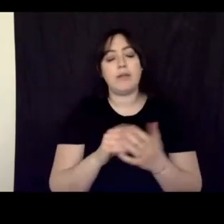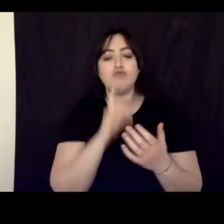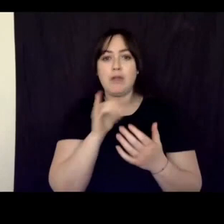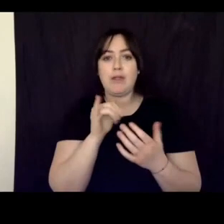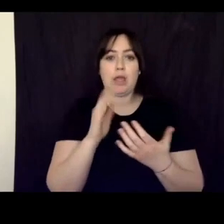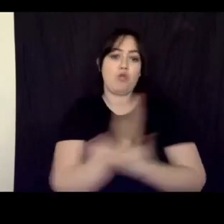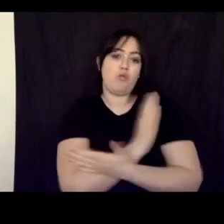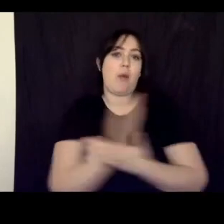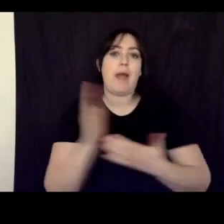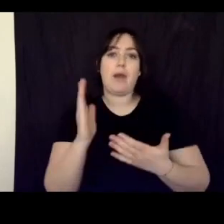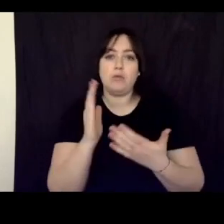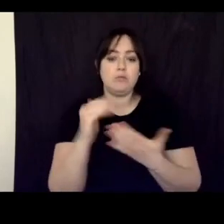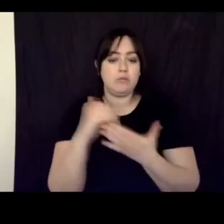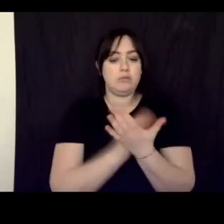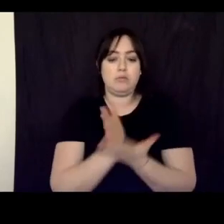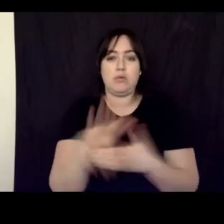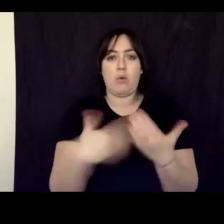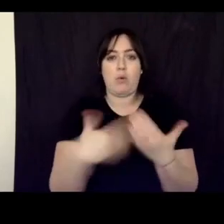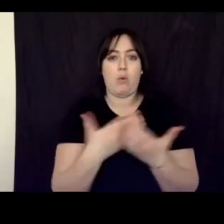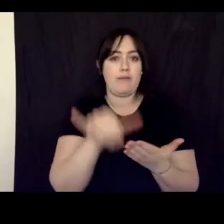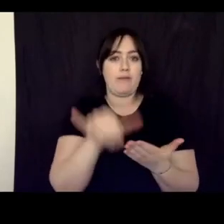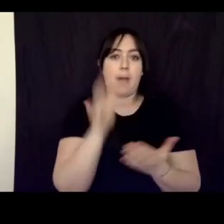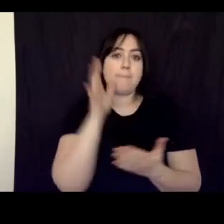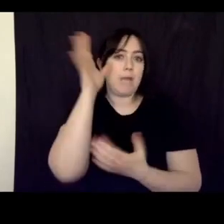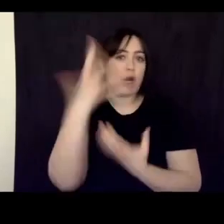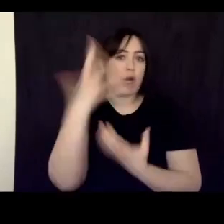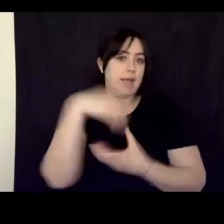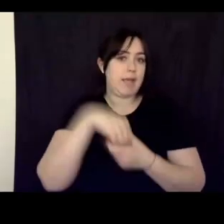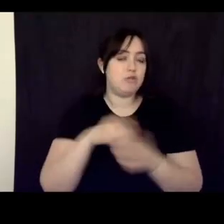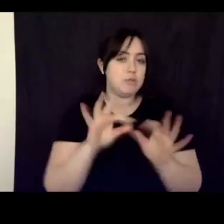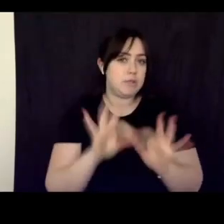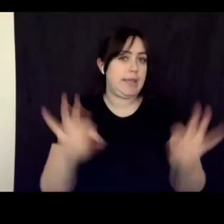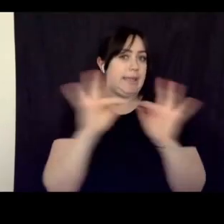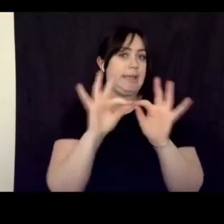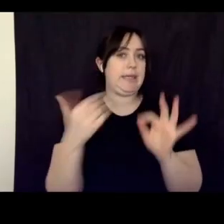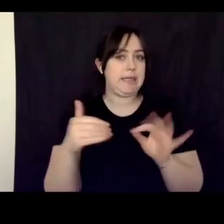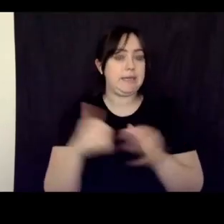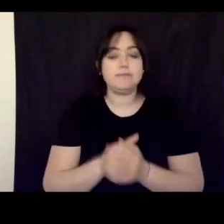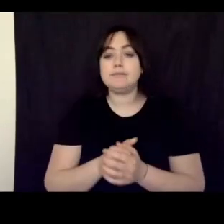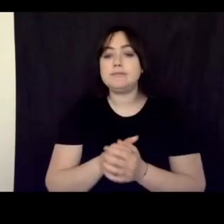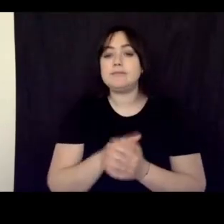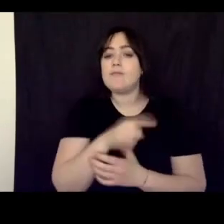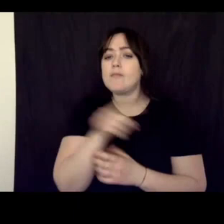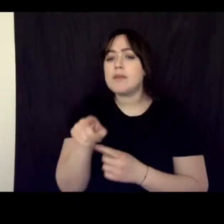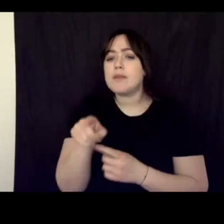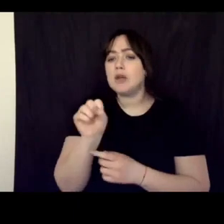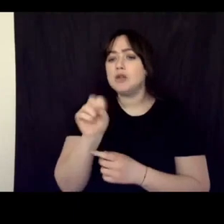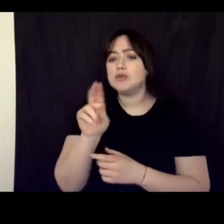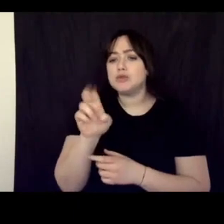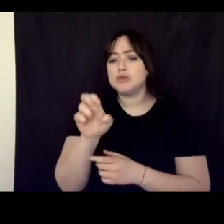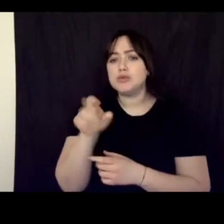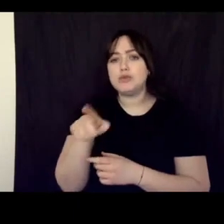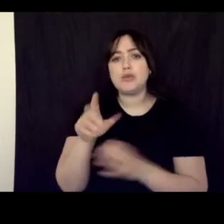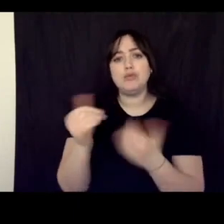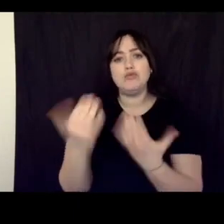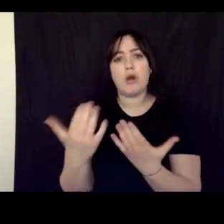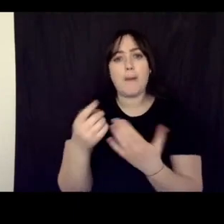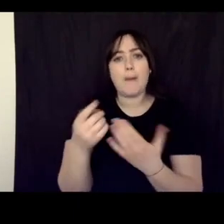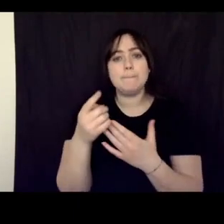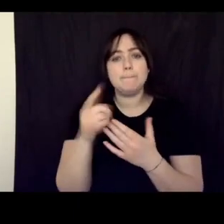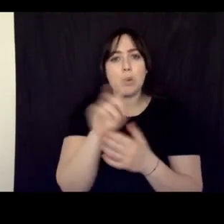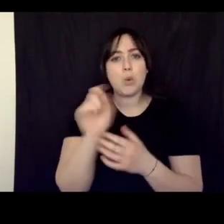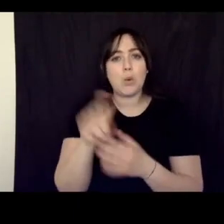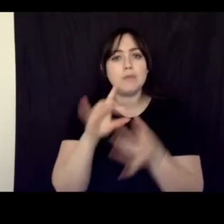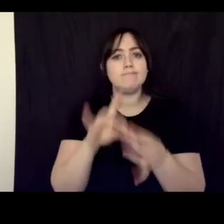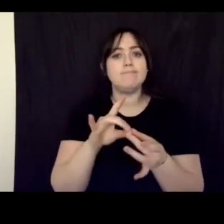think, Sue, you brought up a question of the sort of confusion between developmental and intellectual disabilities, which is often